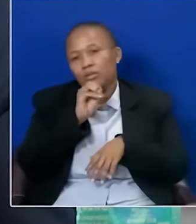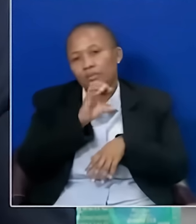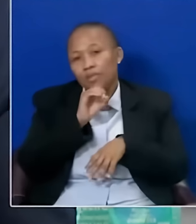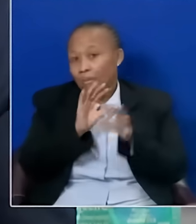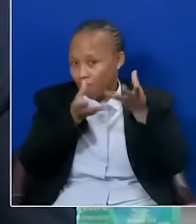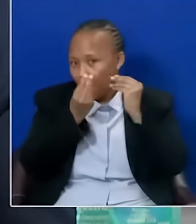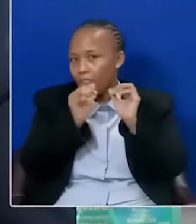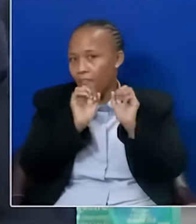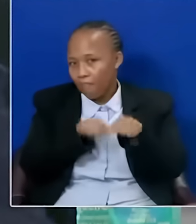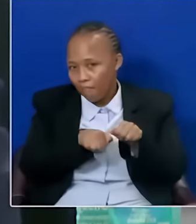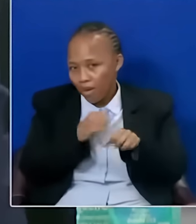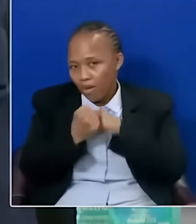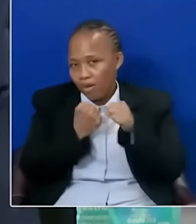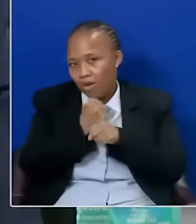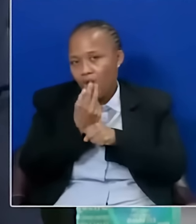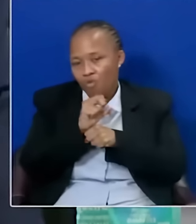2024,